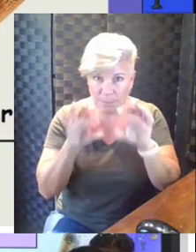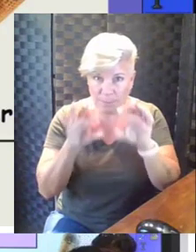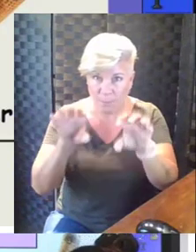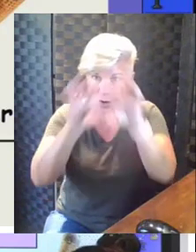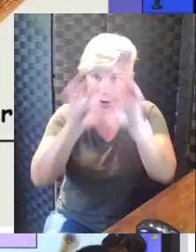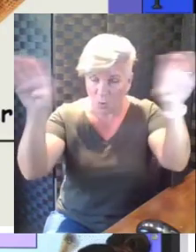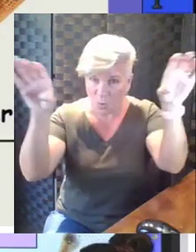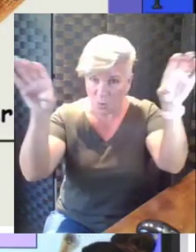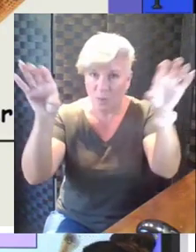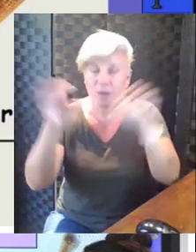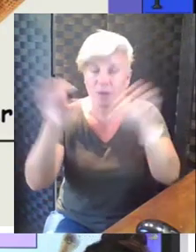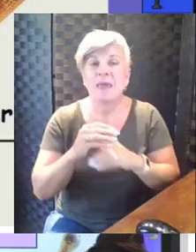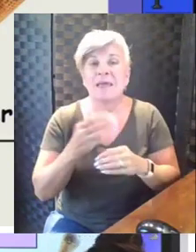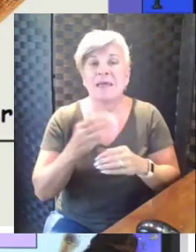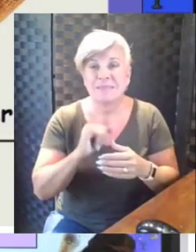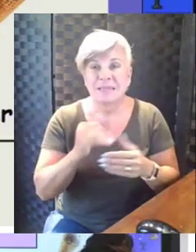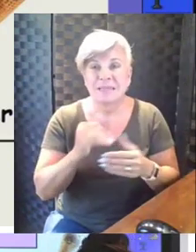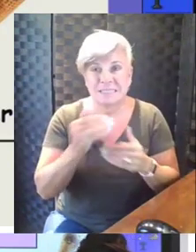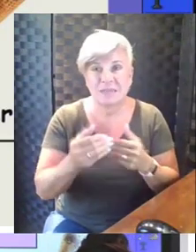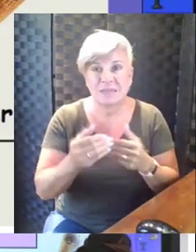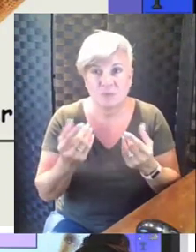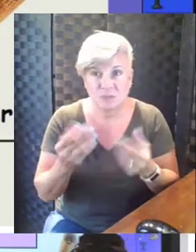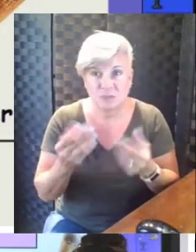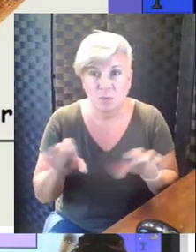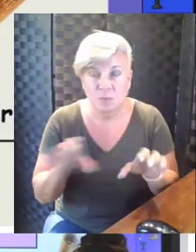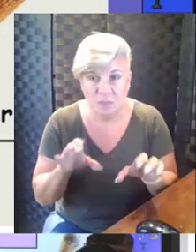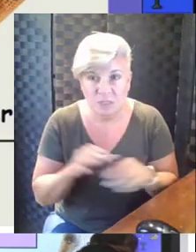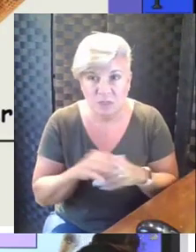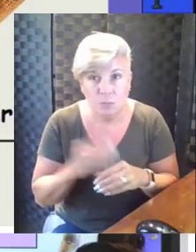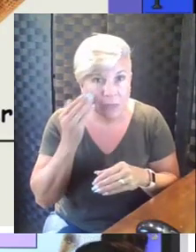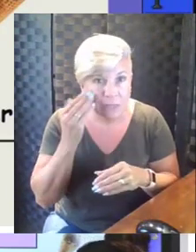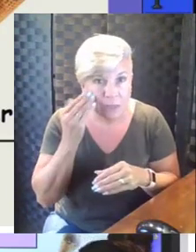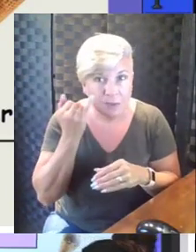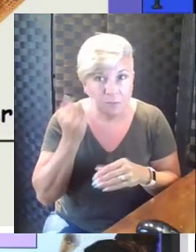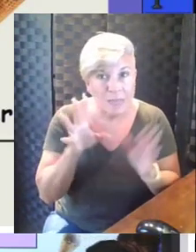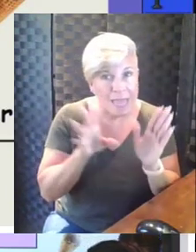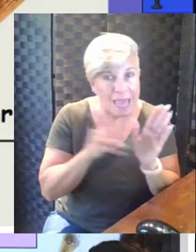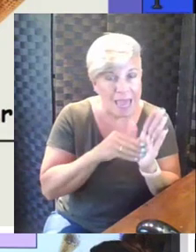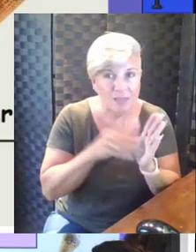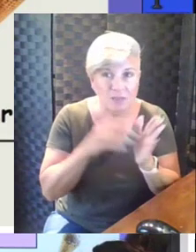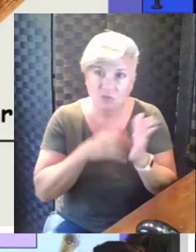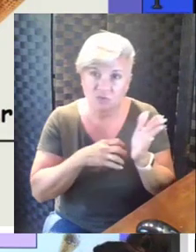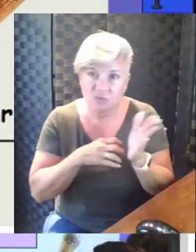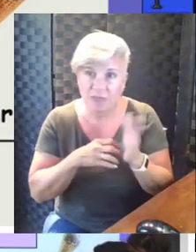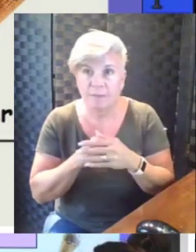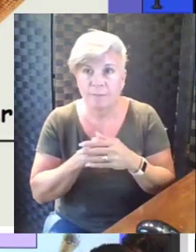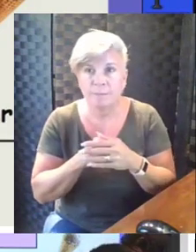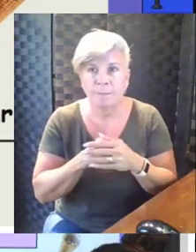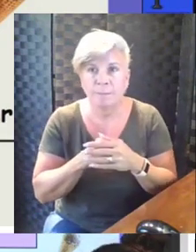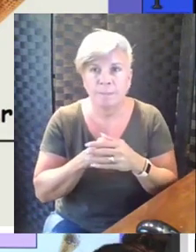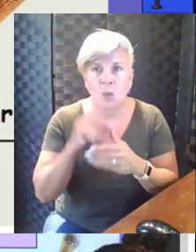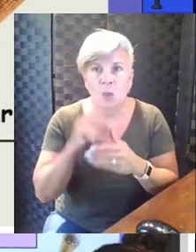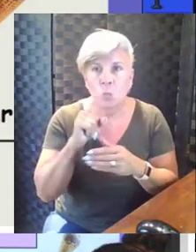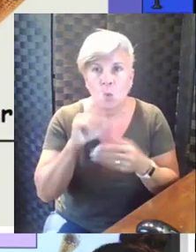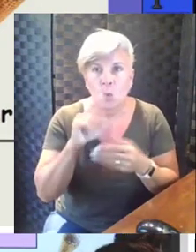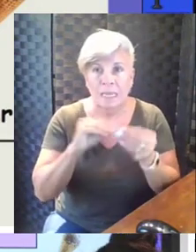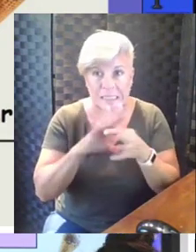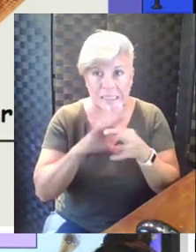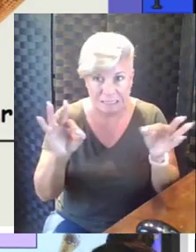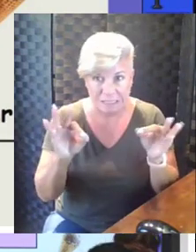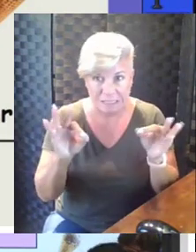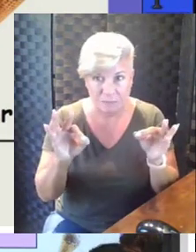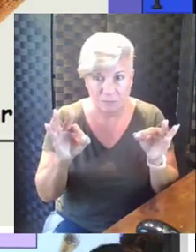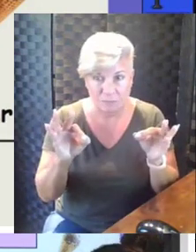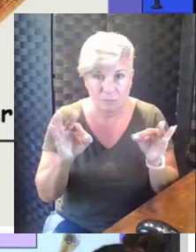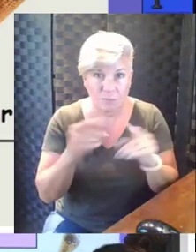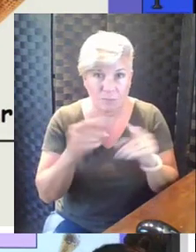bar model before, and that's the next step we want to do, so we know if we need to add or subtract. One equation we can